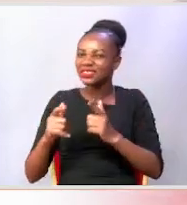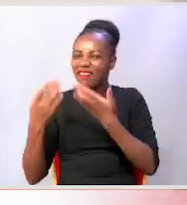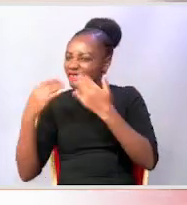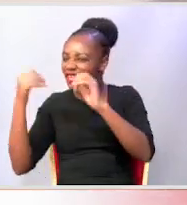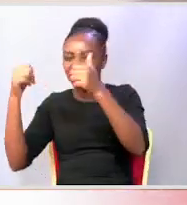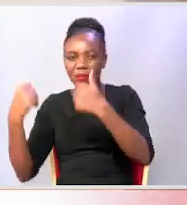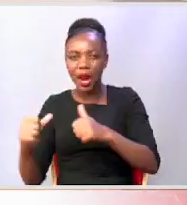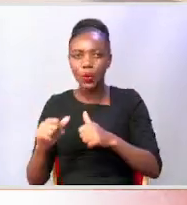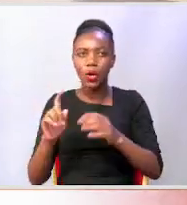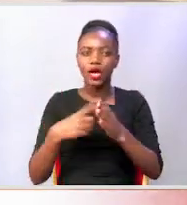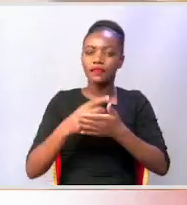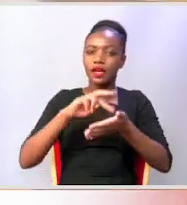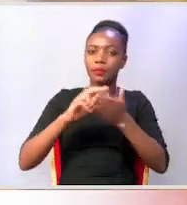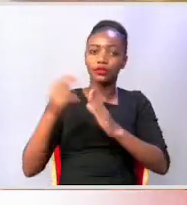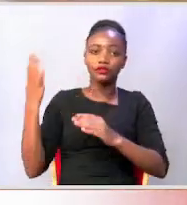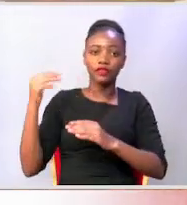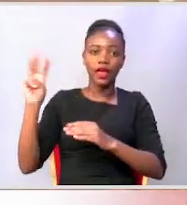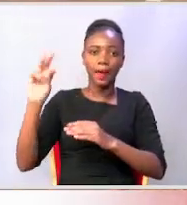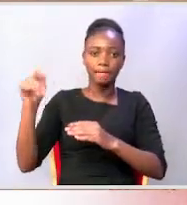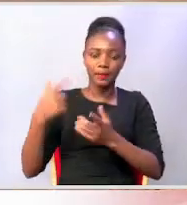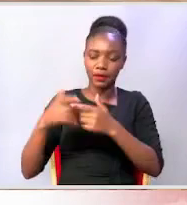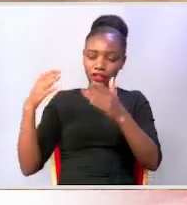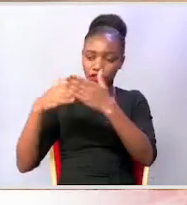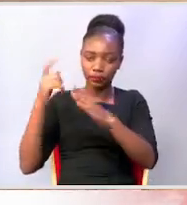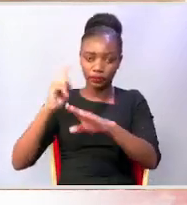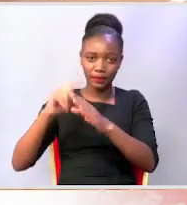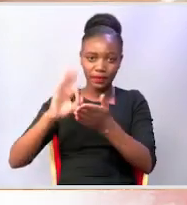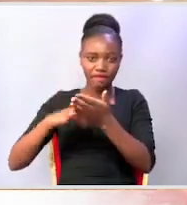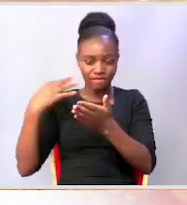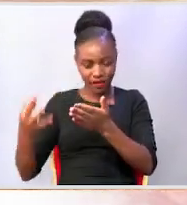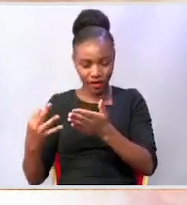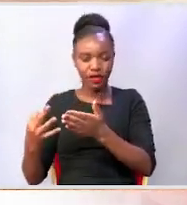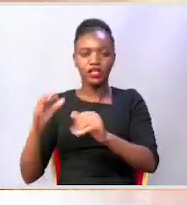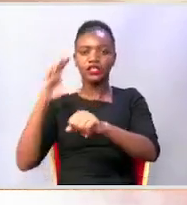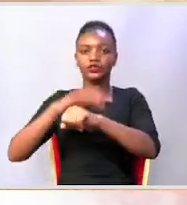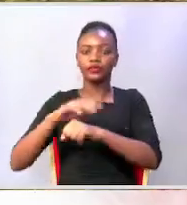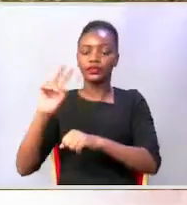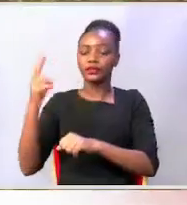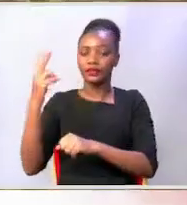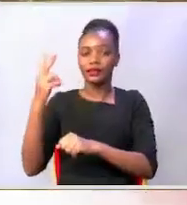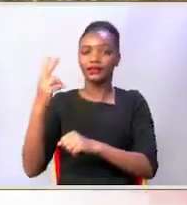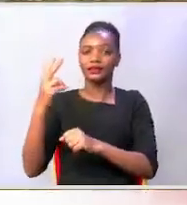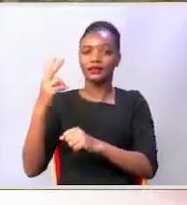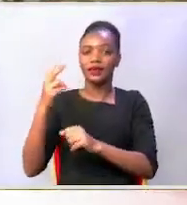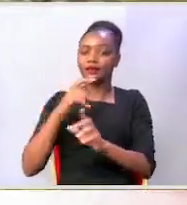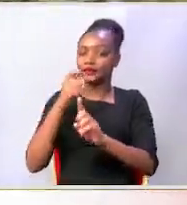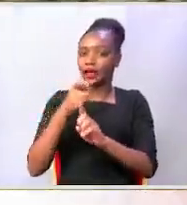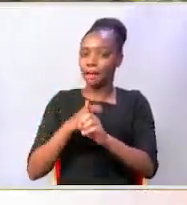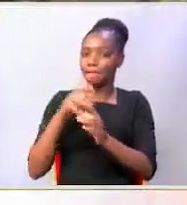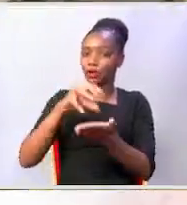project of the former Member of Parliament, but stalled when he failed to clinch the seat for a second term.